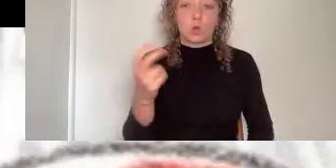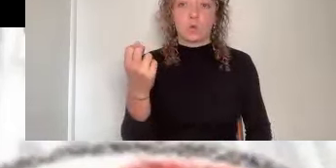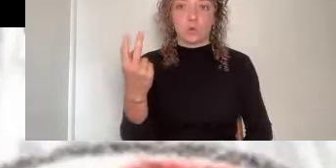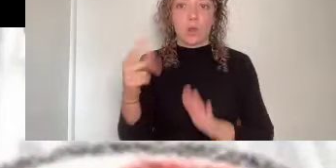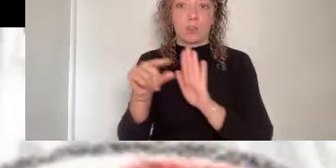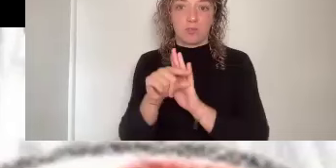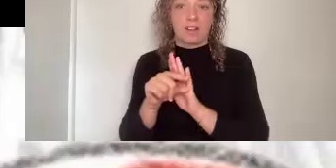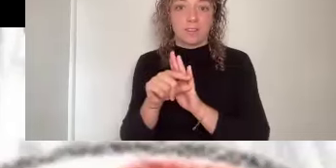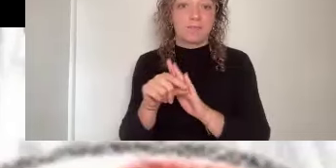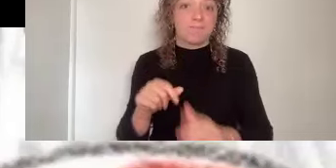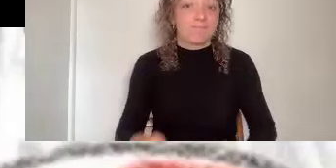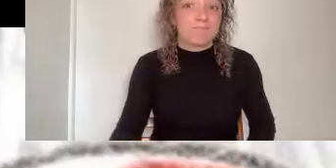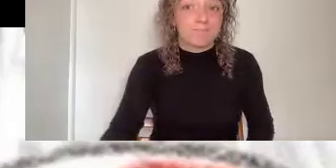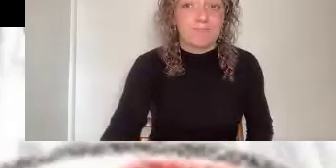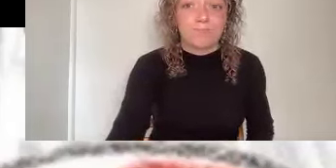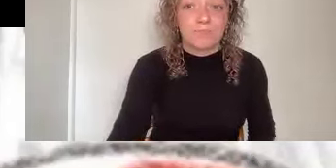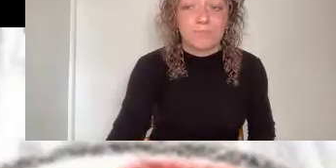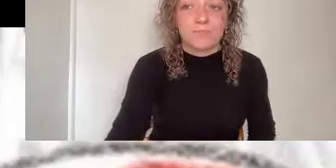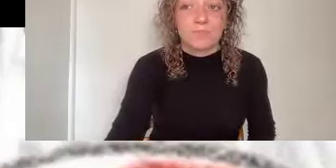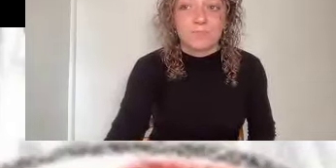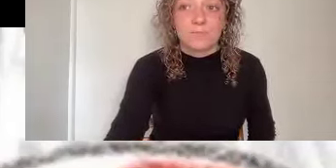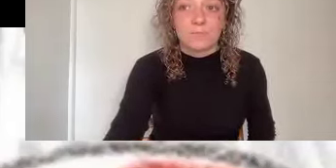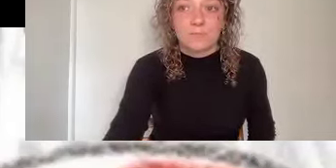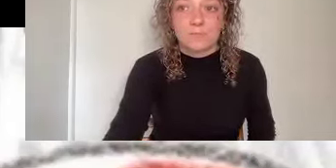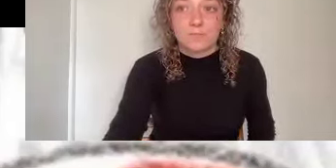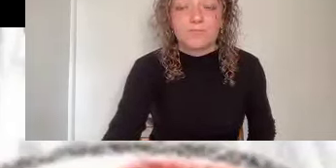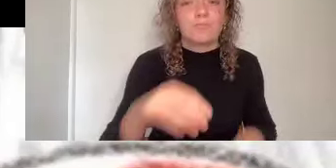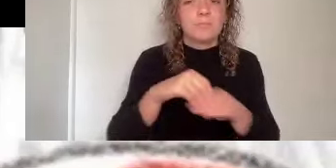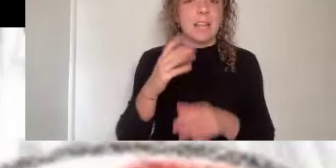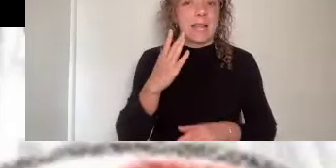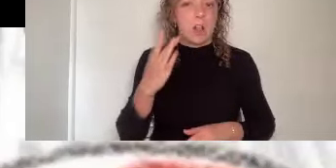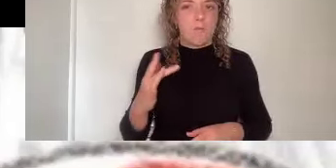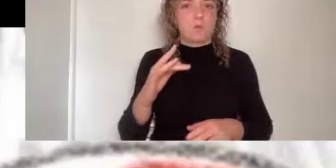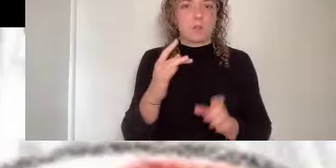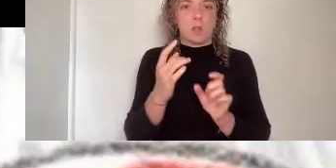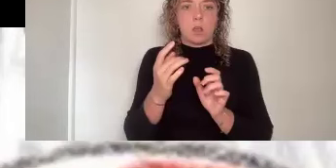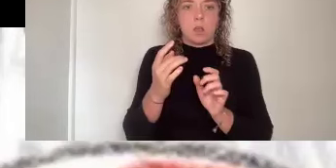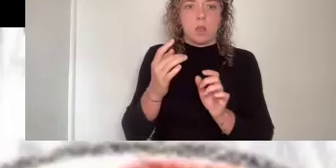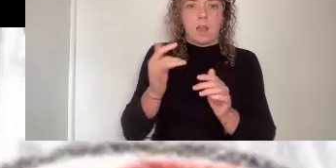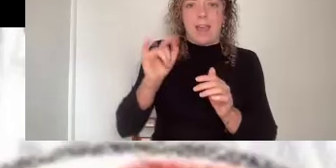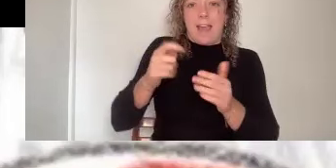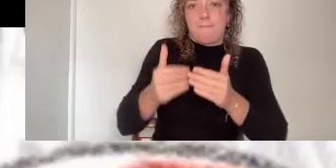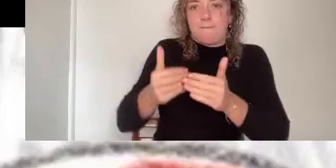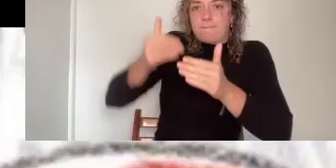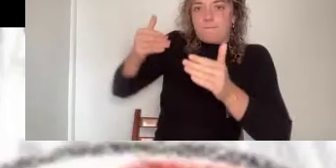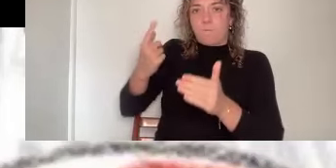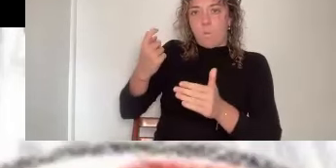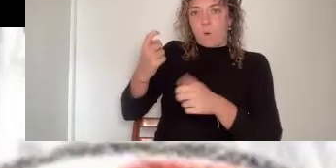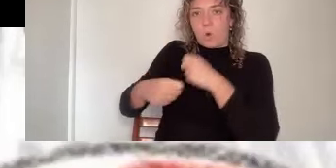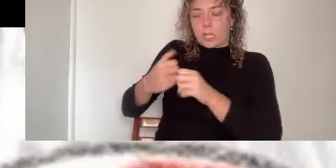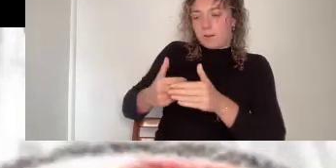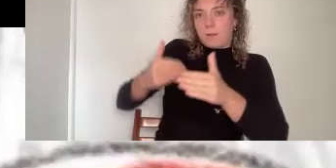grade. In California, and I have to go back a year because that's the most recent data available to us.